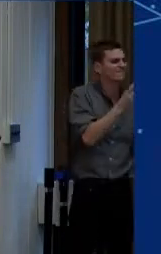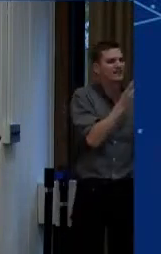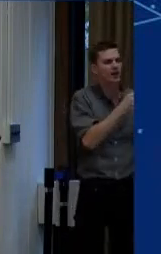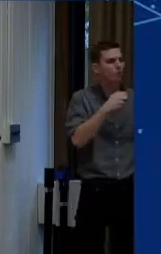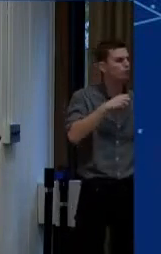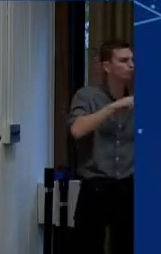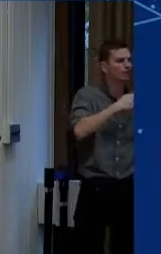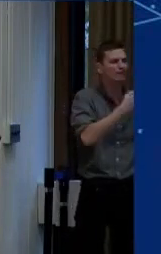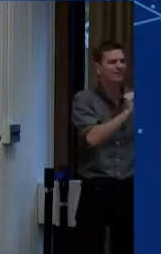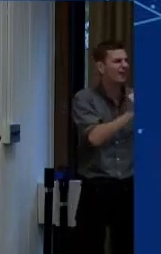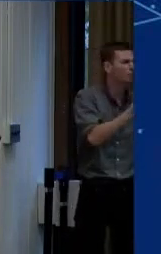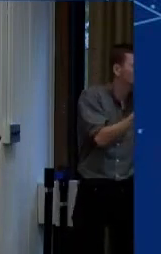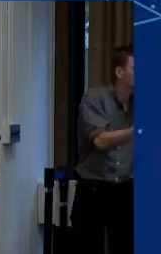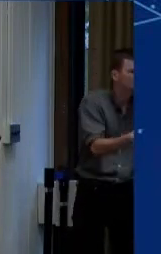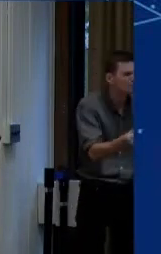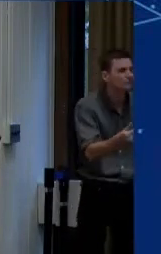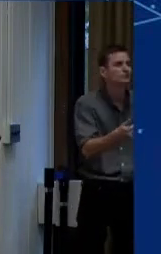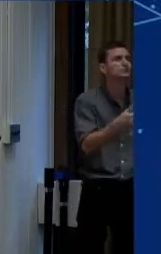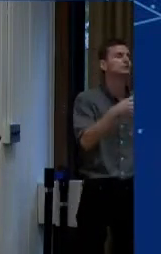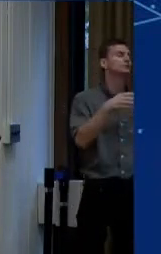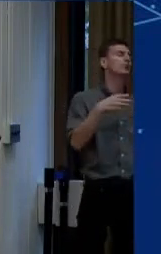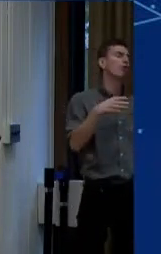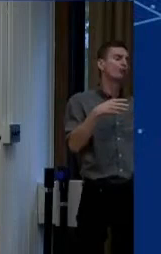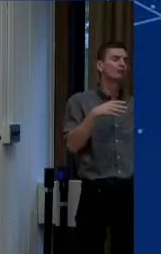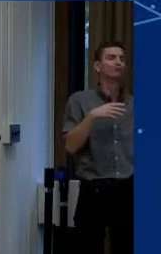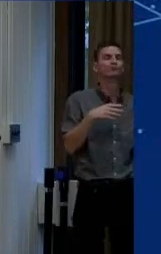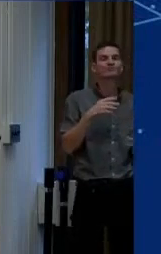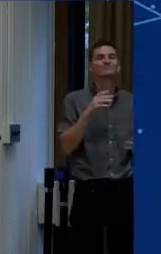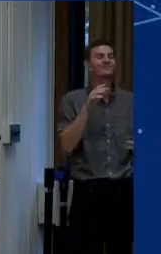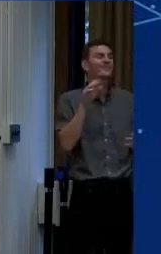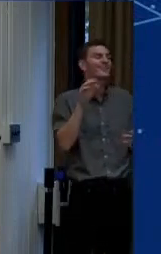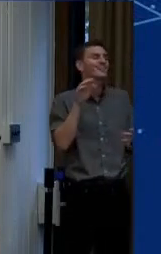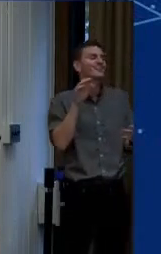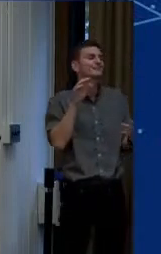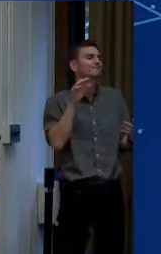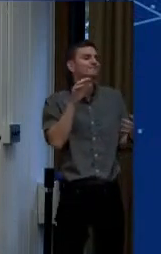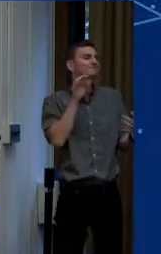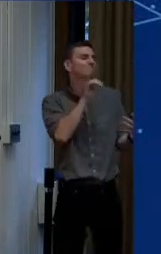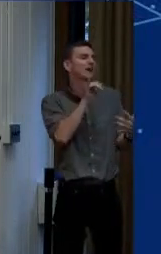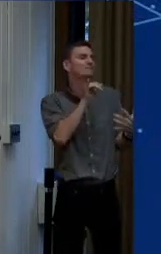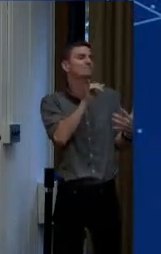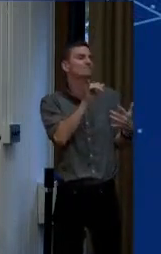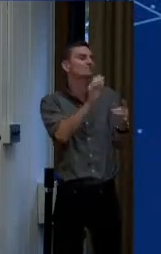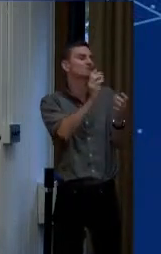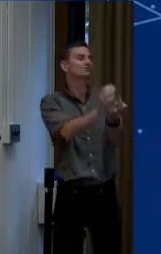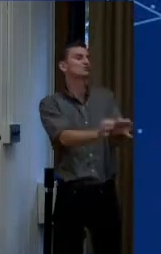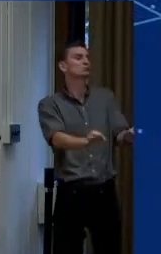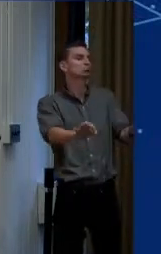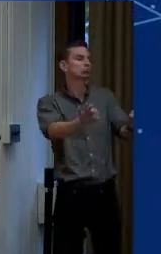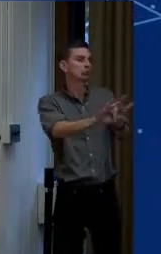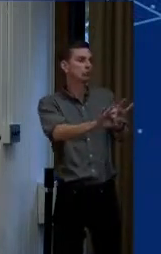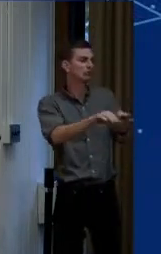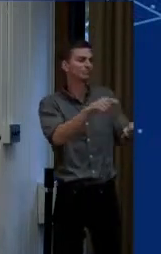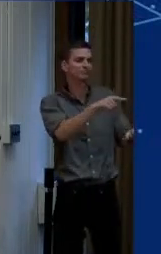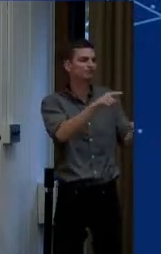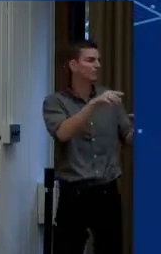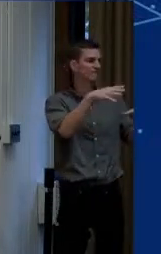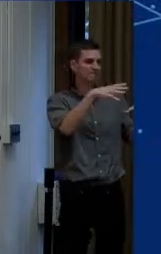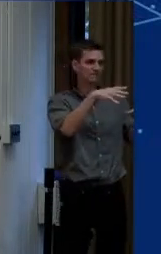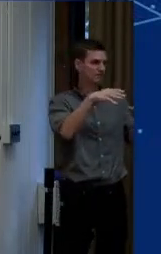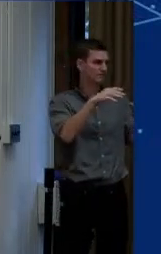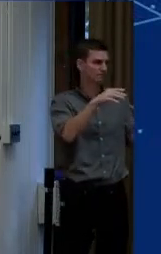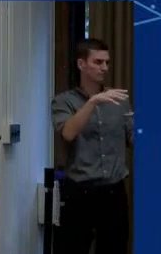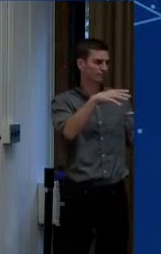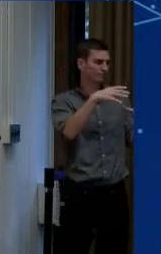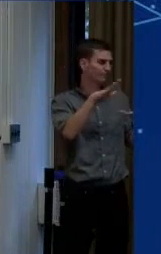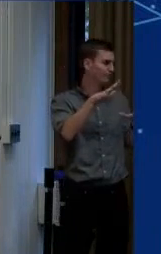through this process on their own. And that's all that matters at the end of the day when they leave my room, if they're